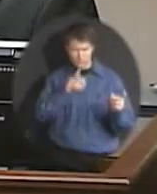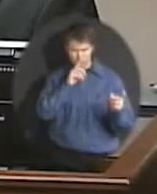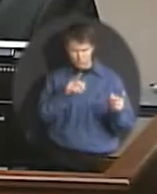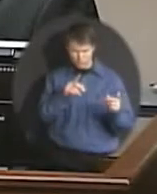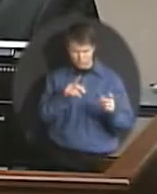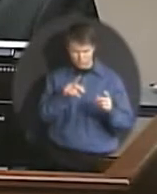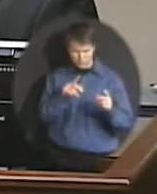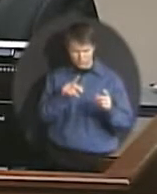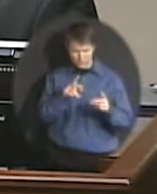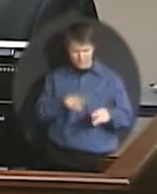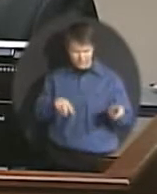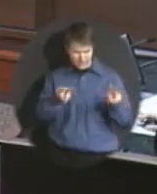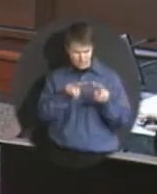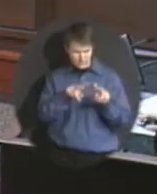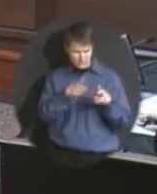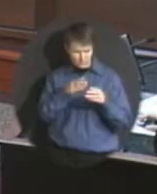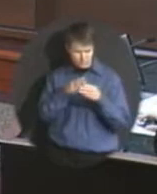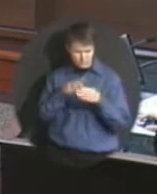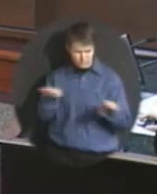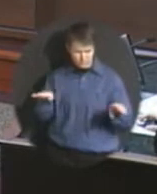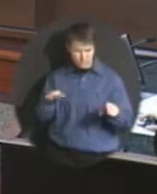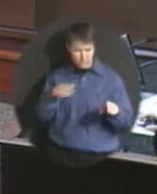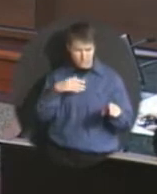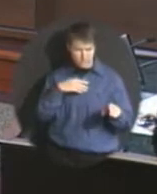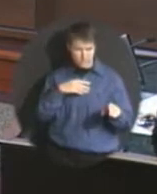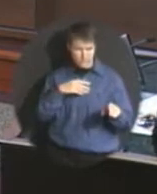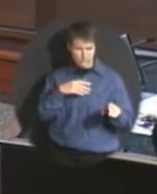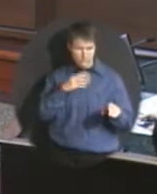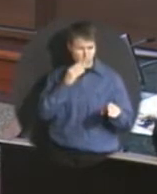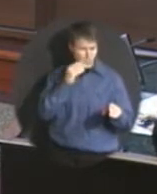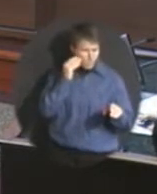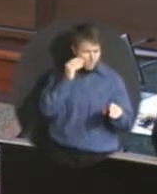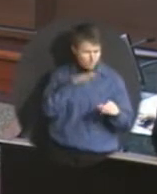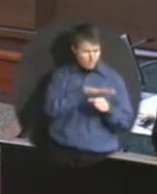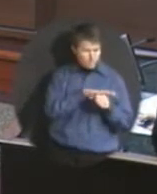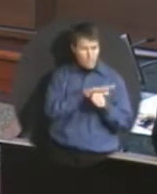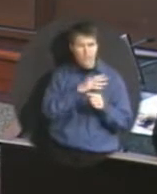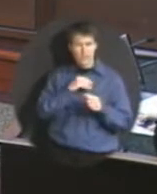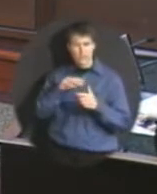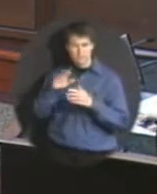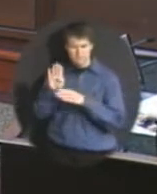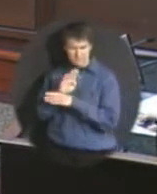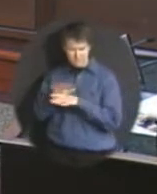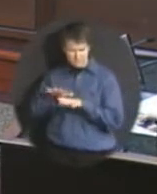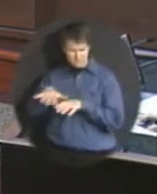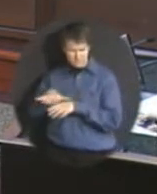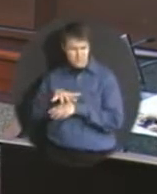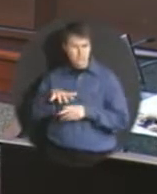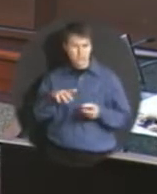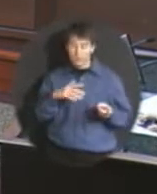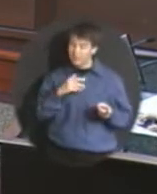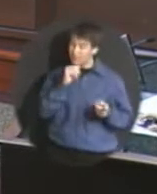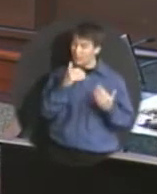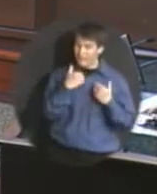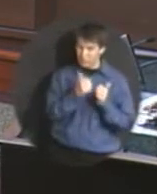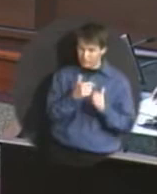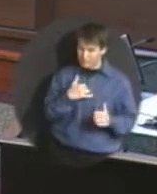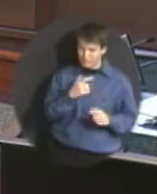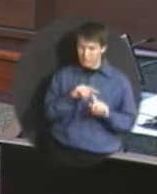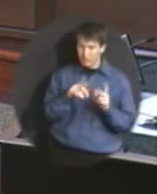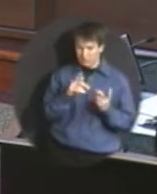split between commercial and residential? I don't have that with me, but I could be happy to get that at